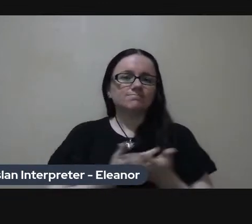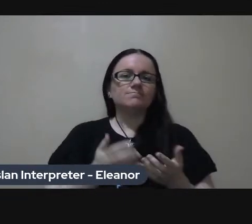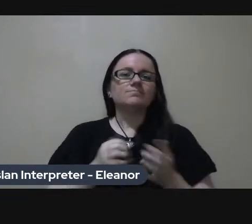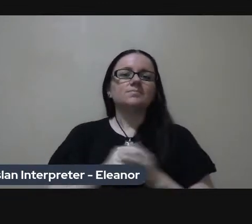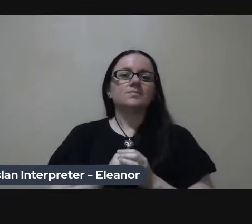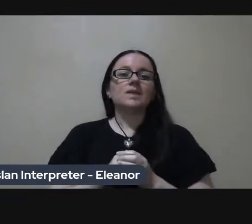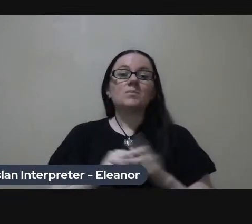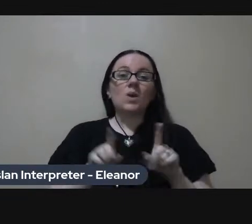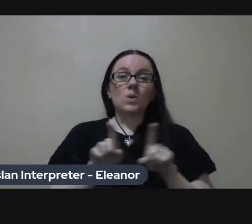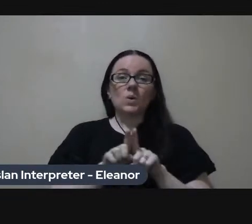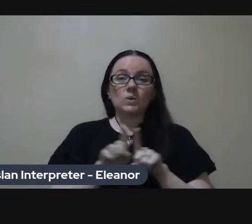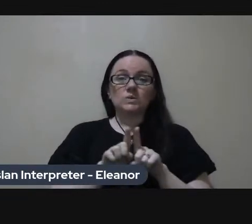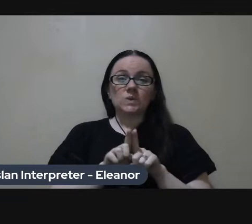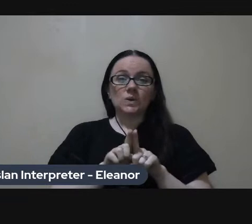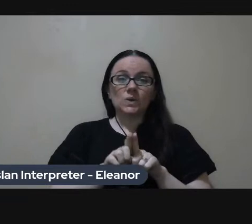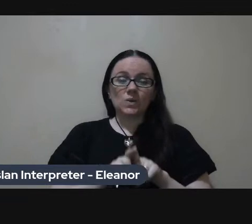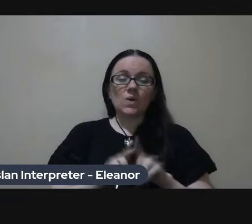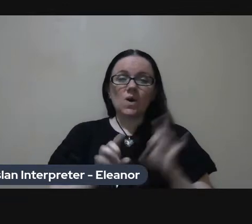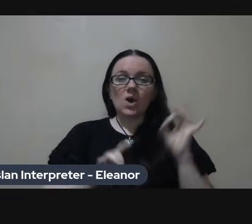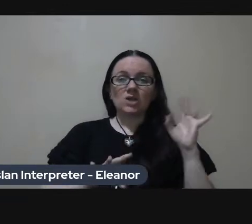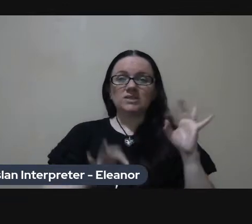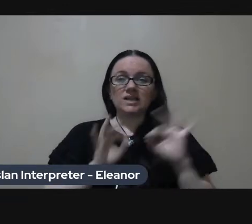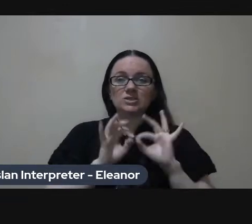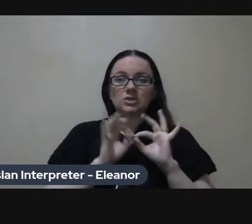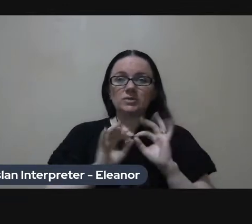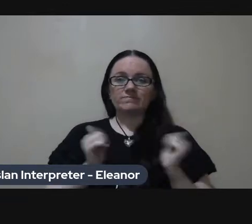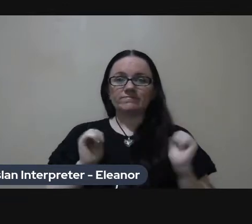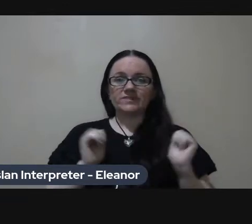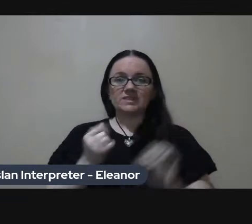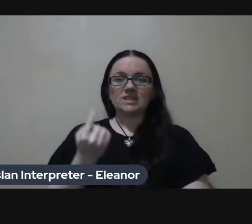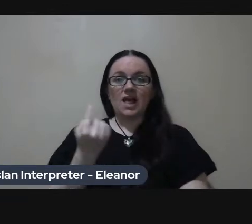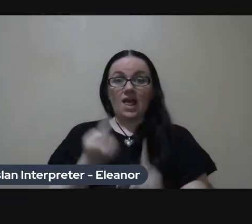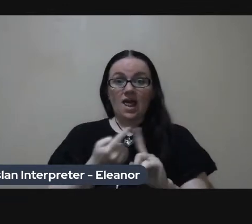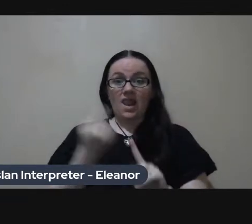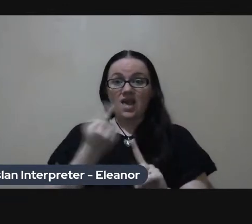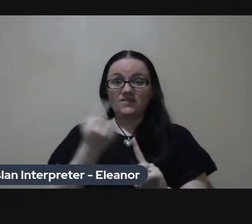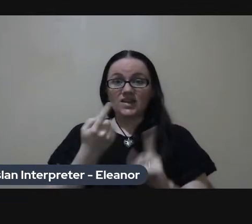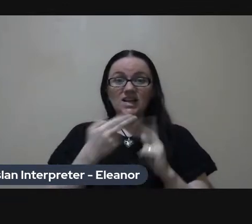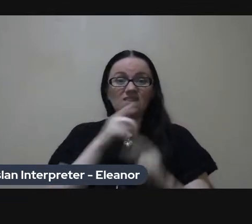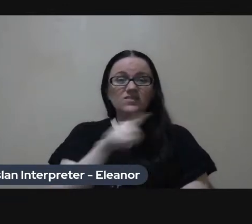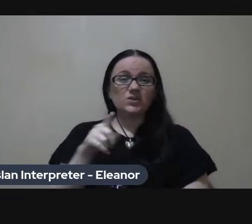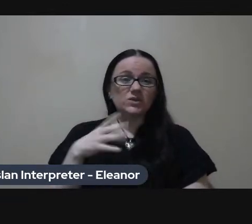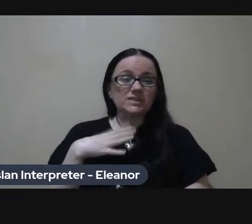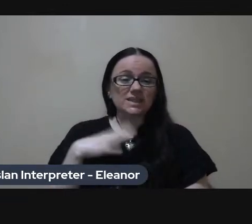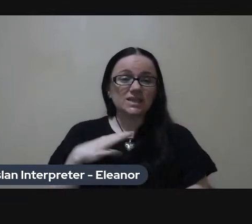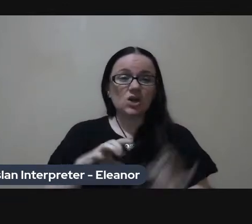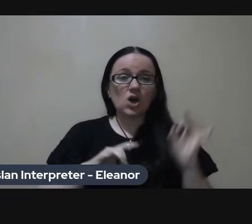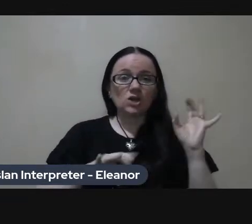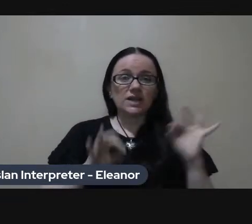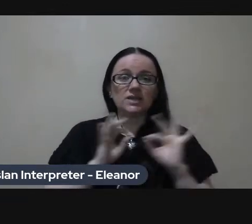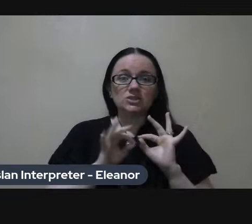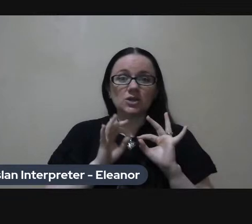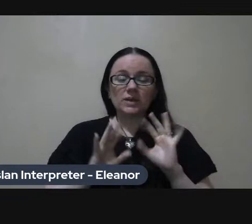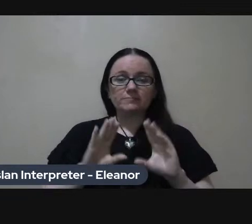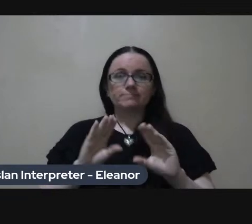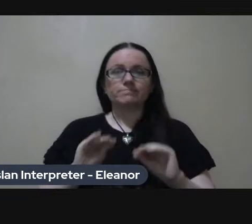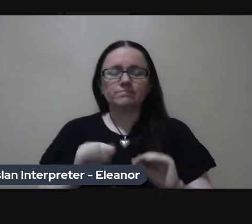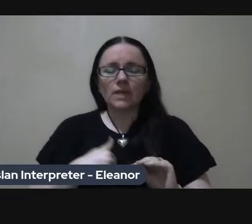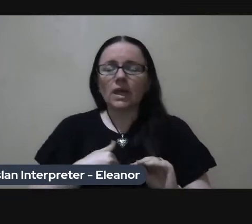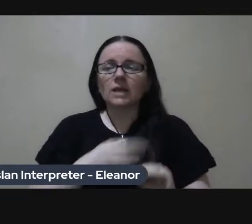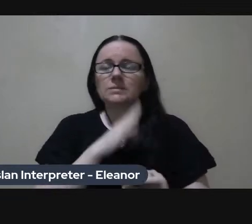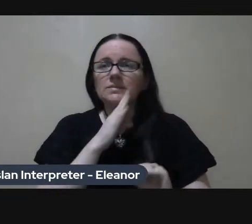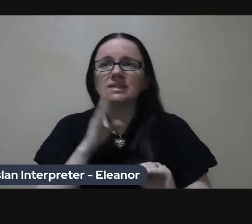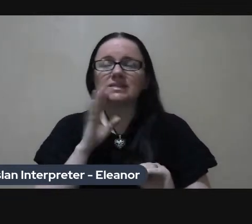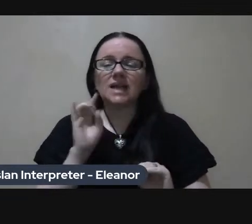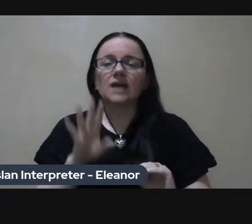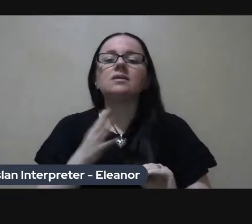Auslan interpreting may need to stop at 11 o'clock. So if you are using Auslan interpreting and it stops and you want to hear more,